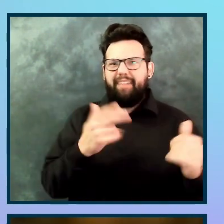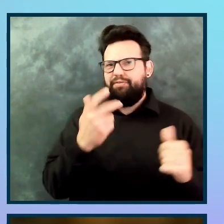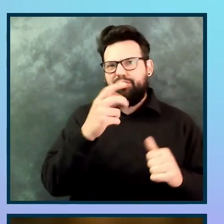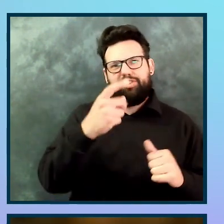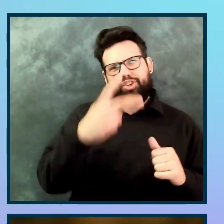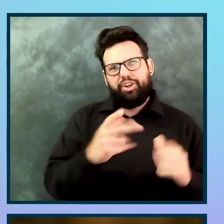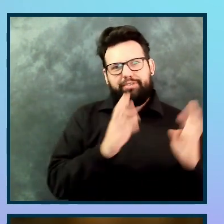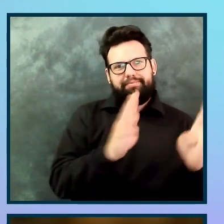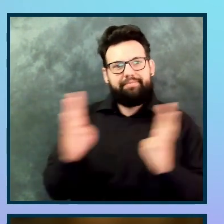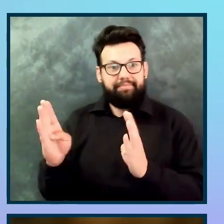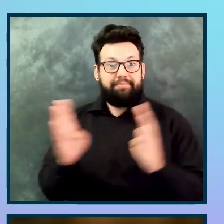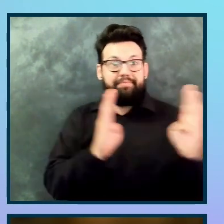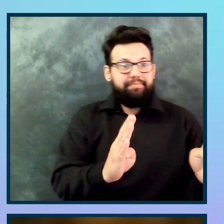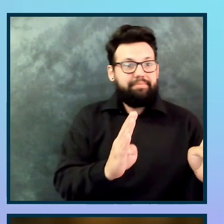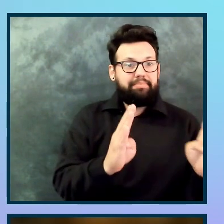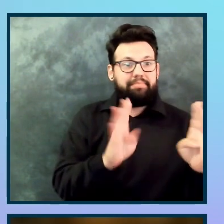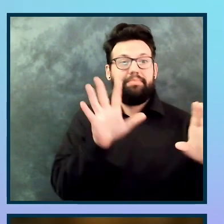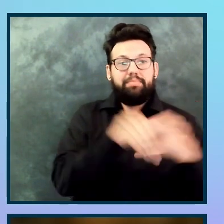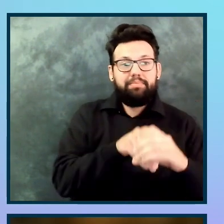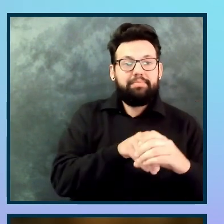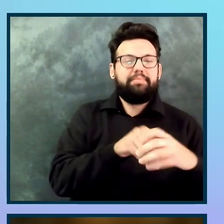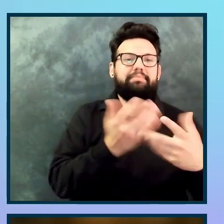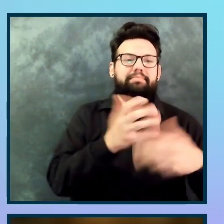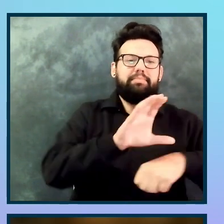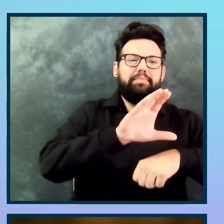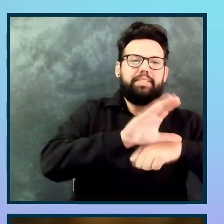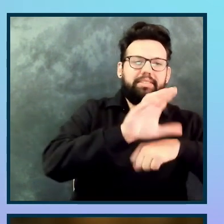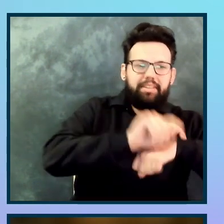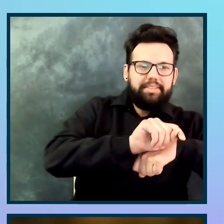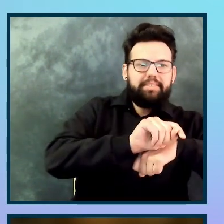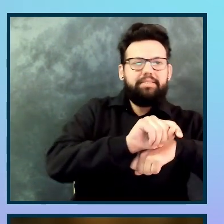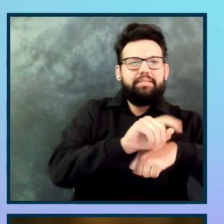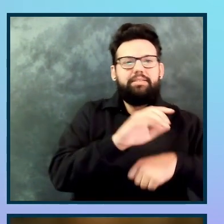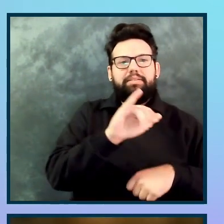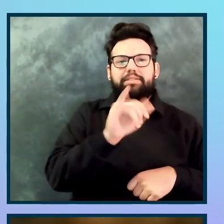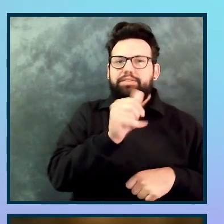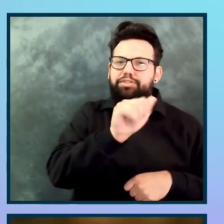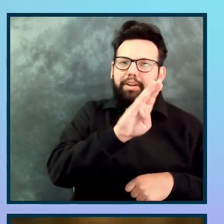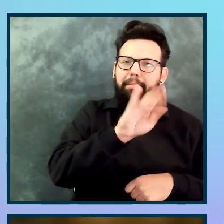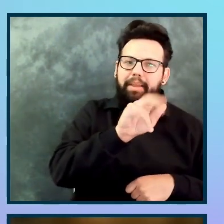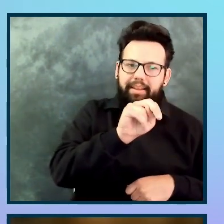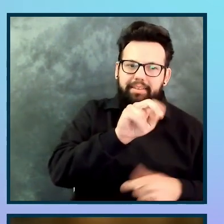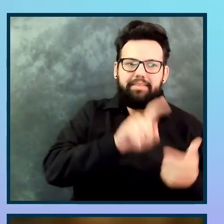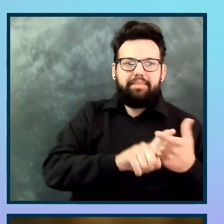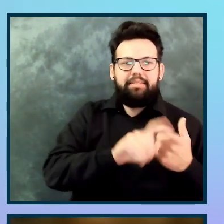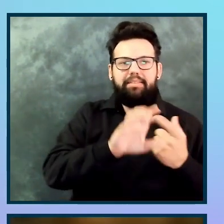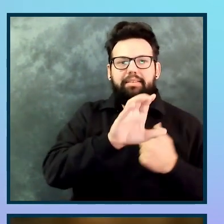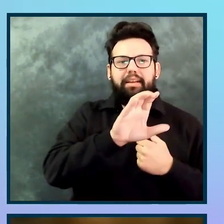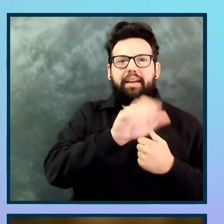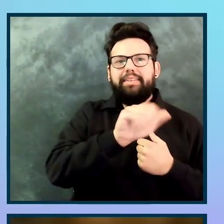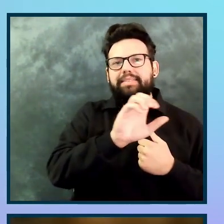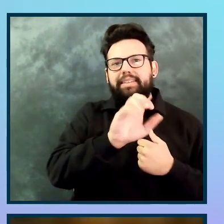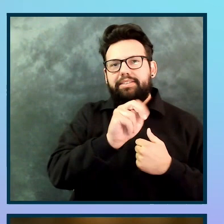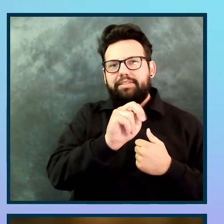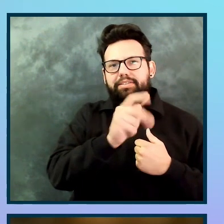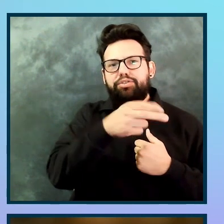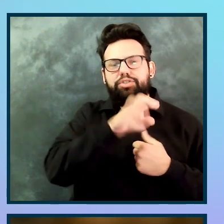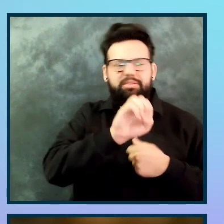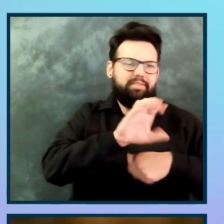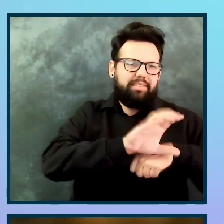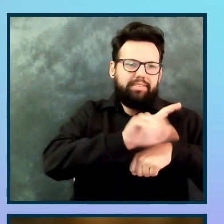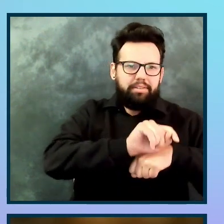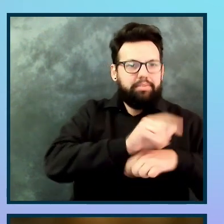technology, working with JB Consulting and with Accenture, and then moved on to education technology, working